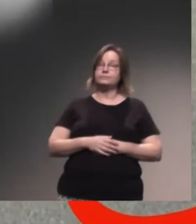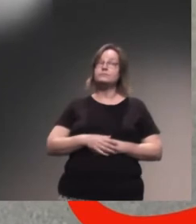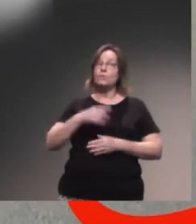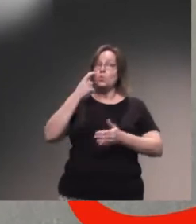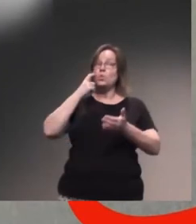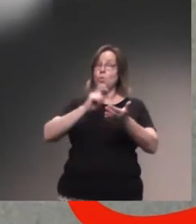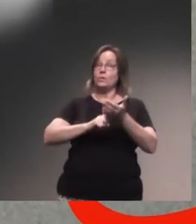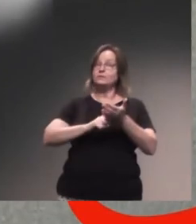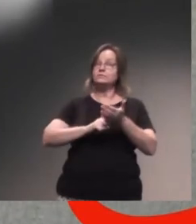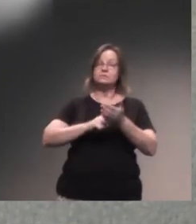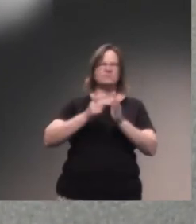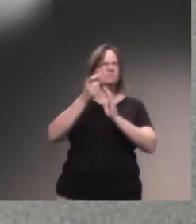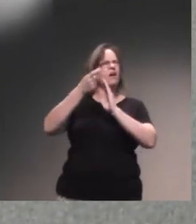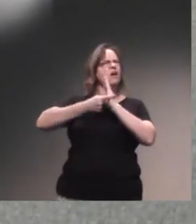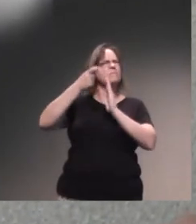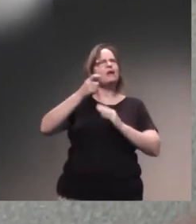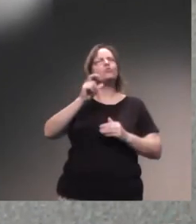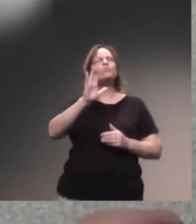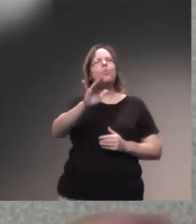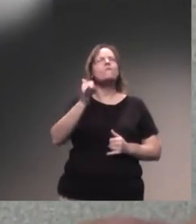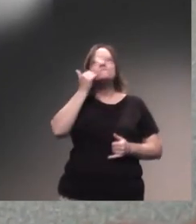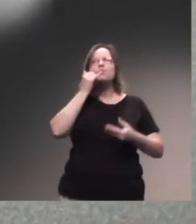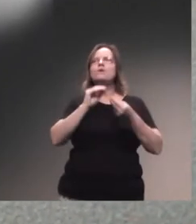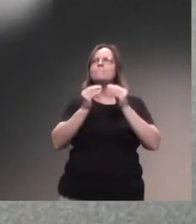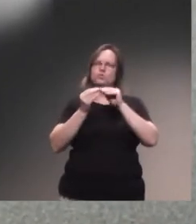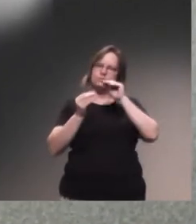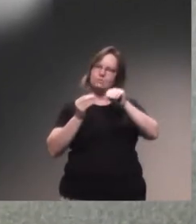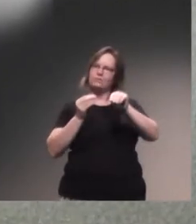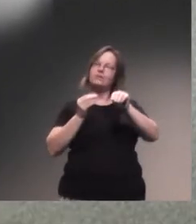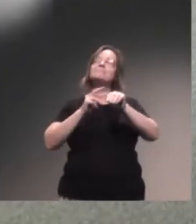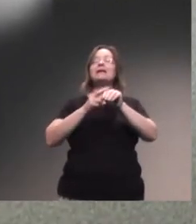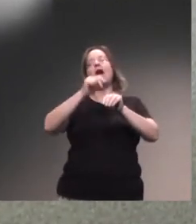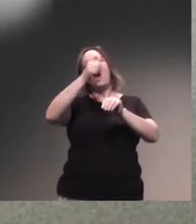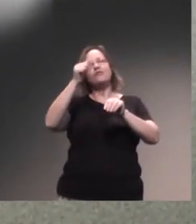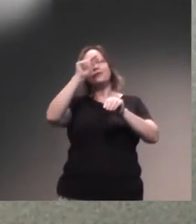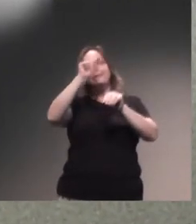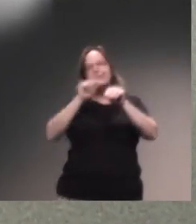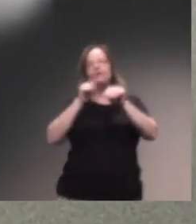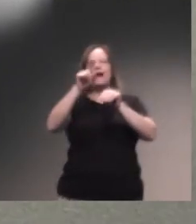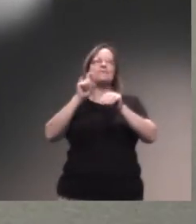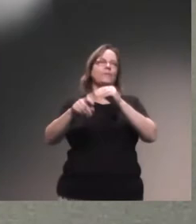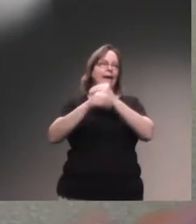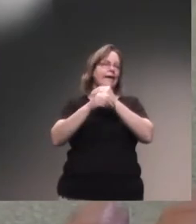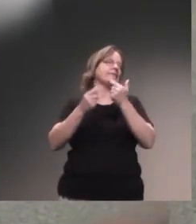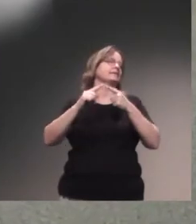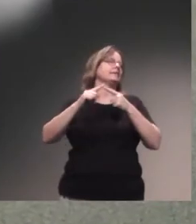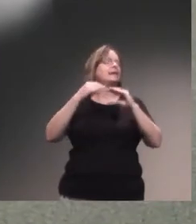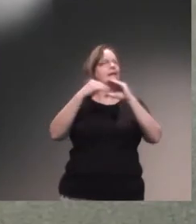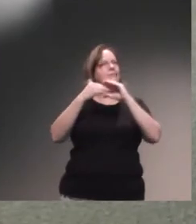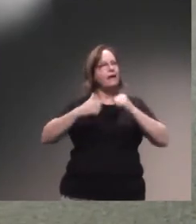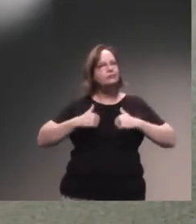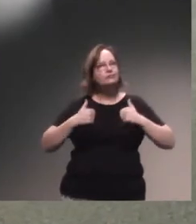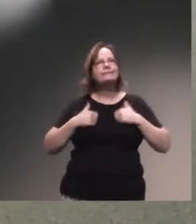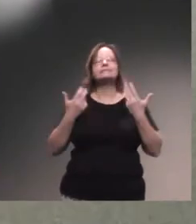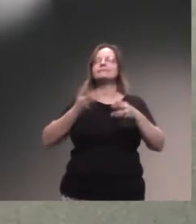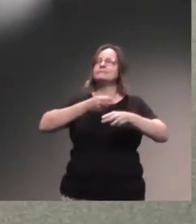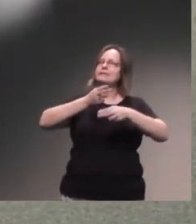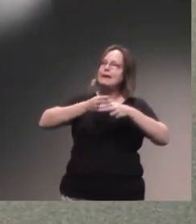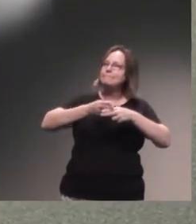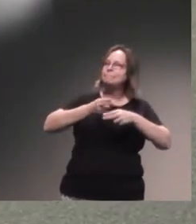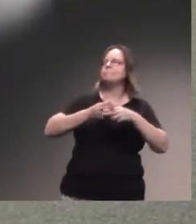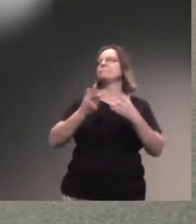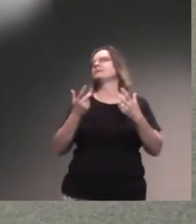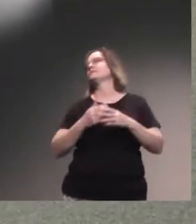your phone number automatically fills in. So then you just have to enter the other personal information, your email, your name,